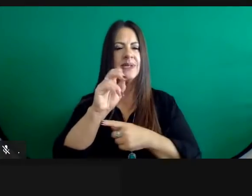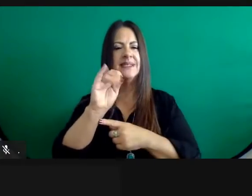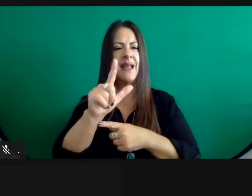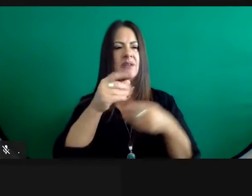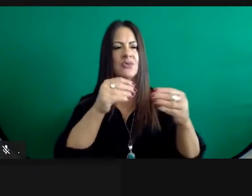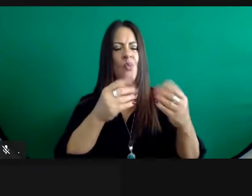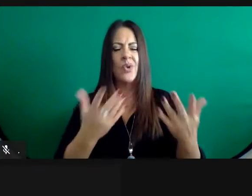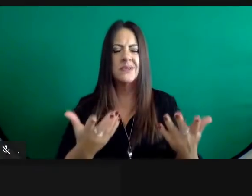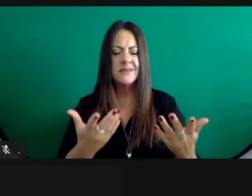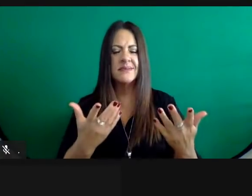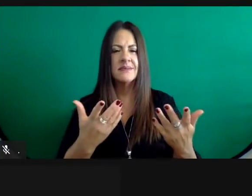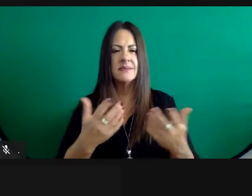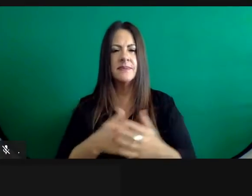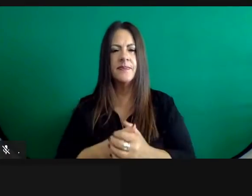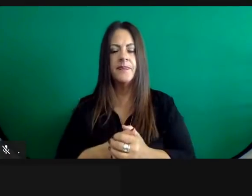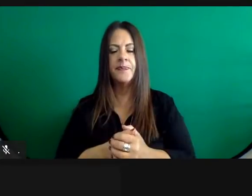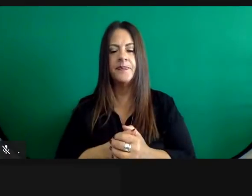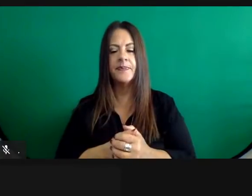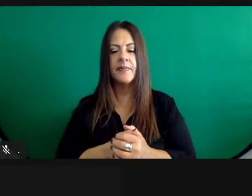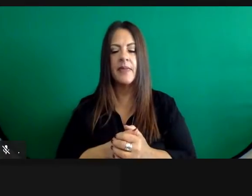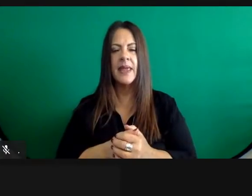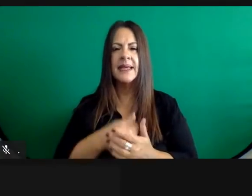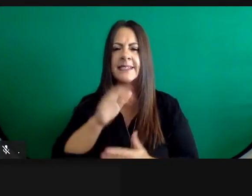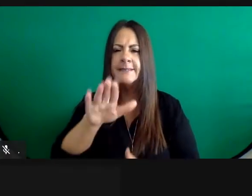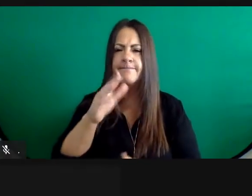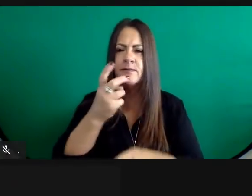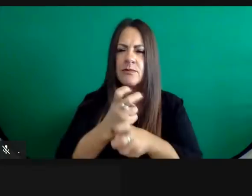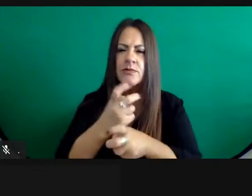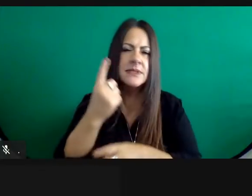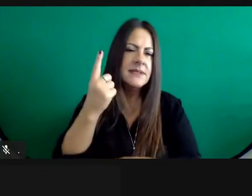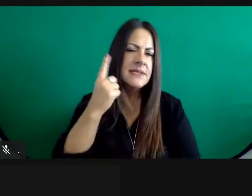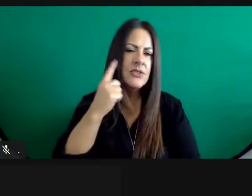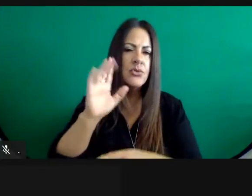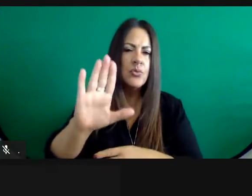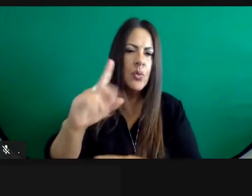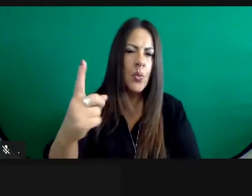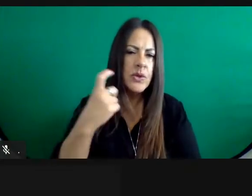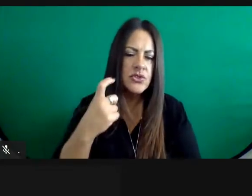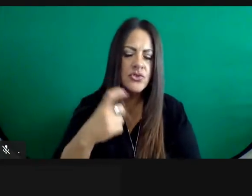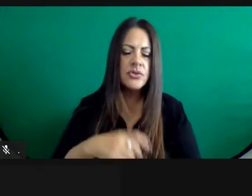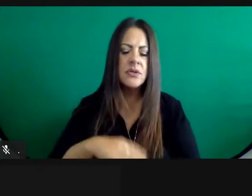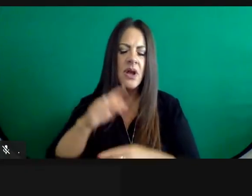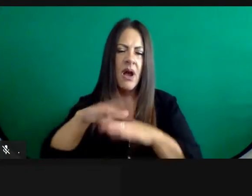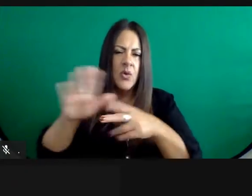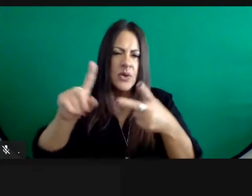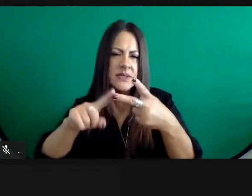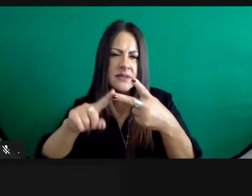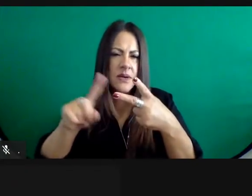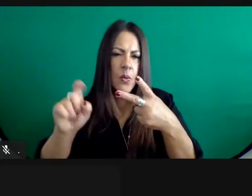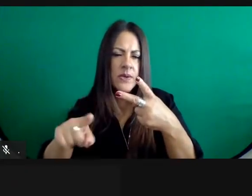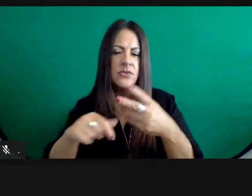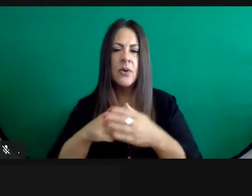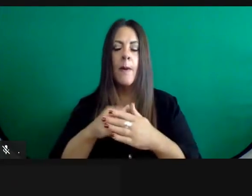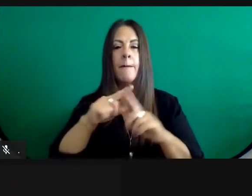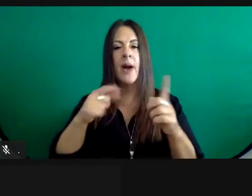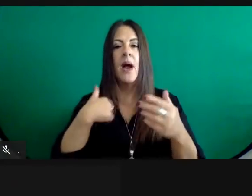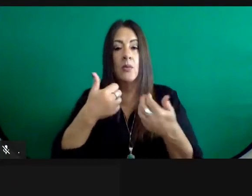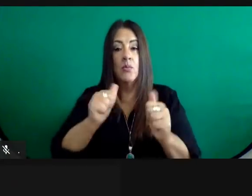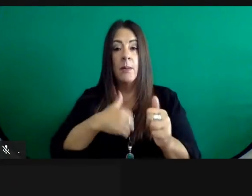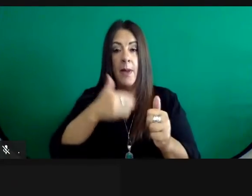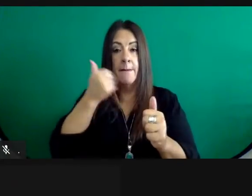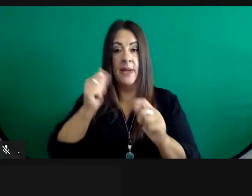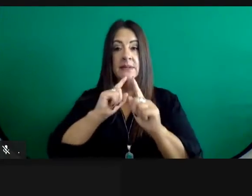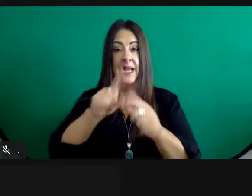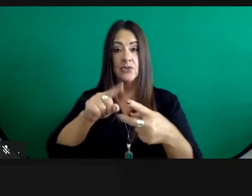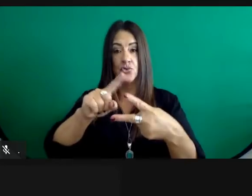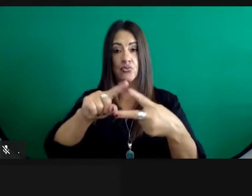So I'll do my best. It was a little hard to hear the last part of your second question, but I'll try to answer